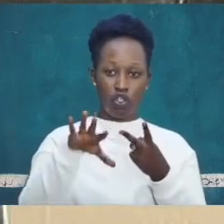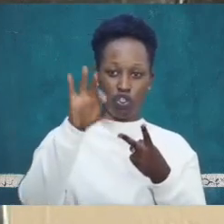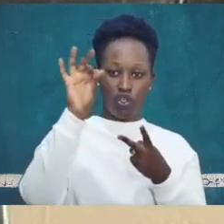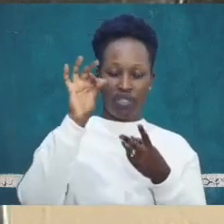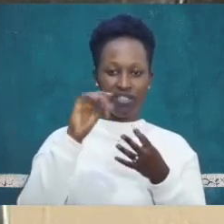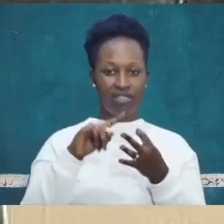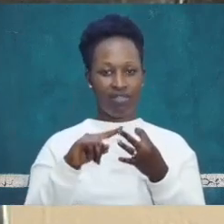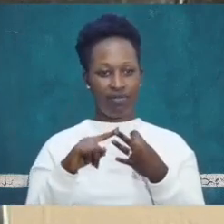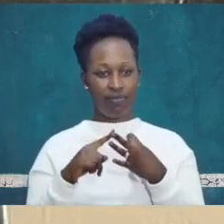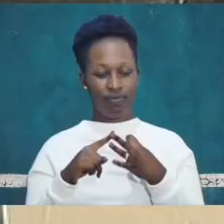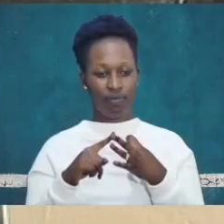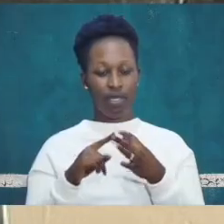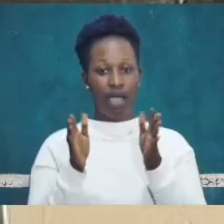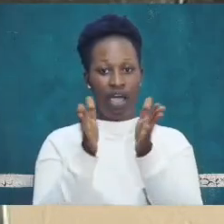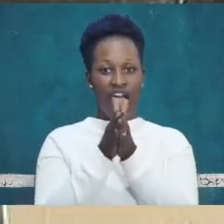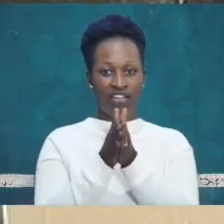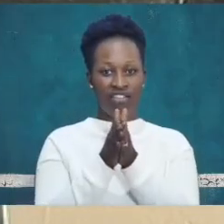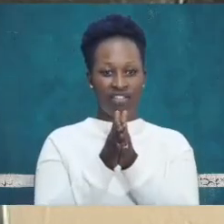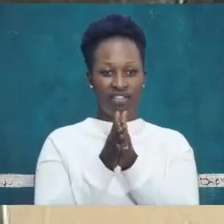choice, and